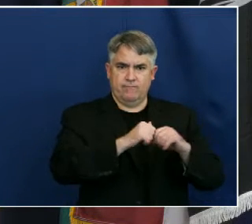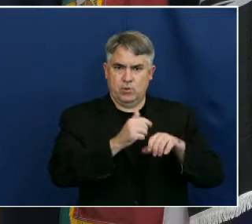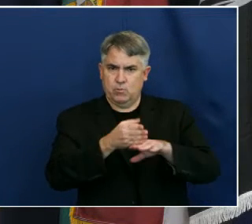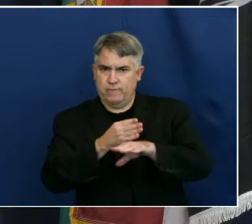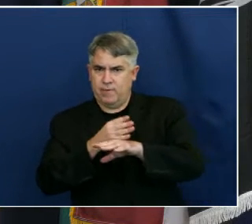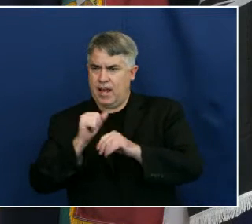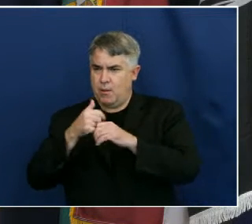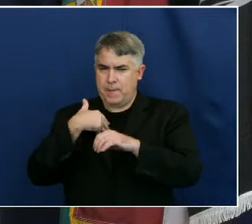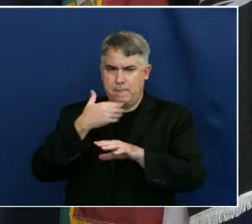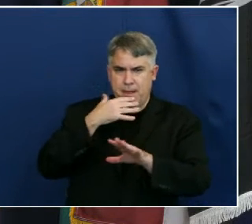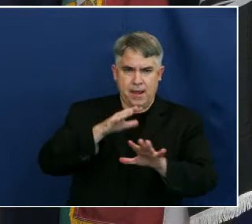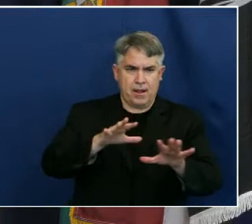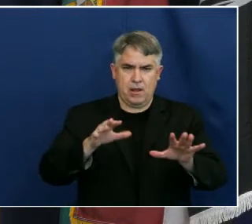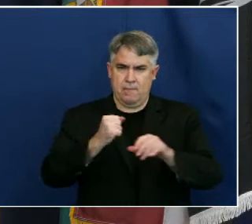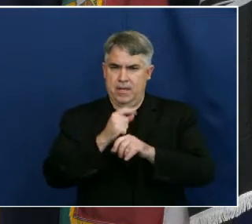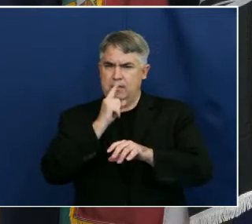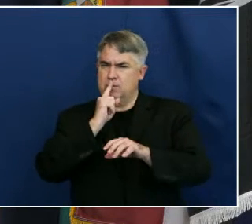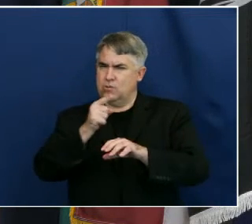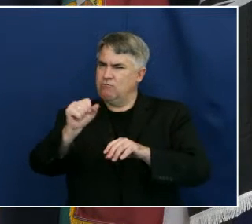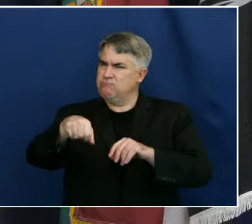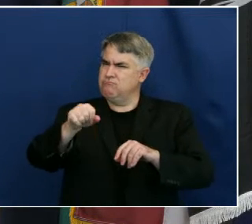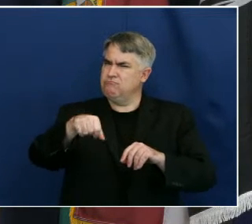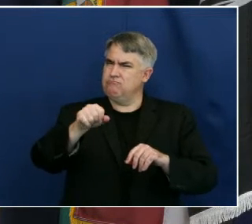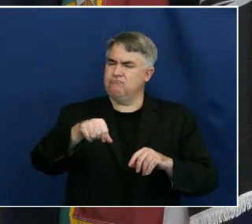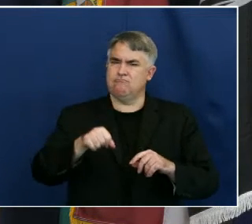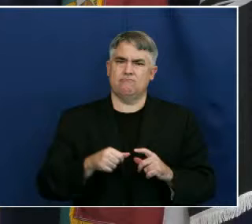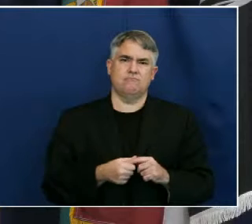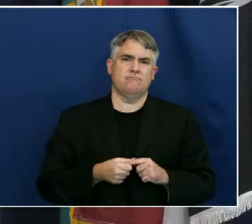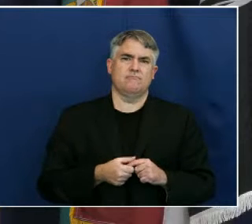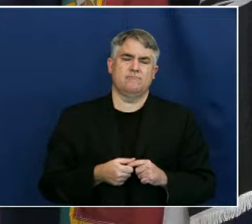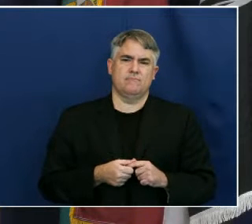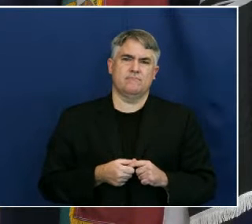with everything we're doing in COVID, and that'll certainly be true in this situation here.